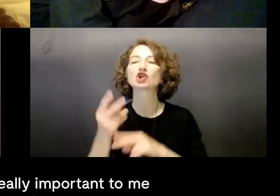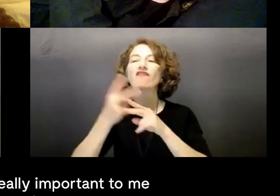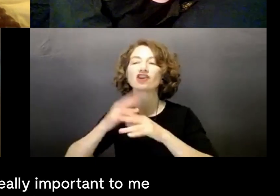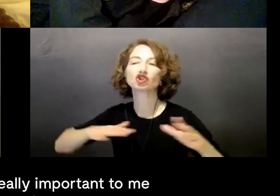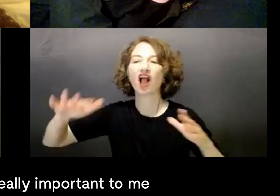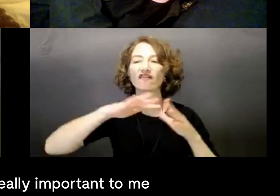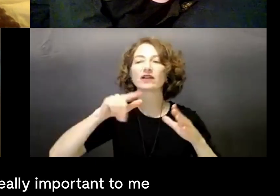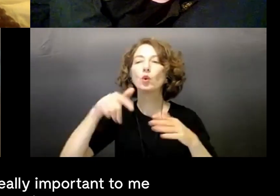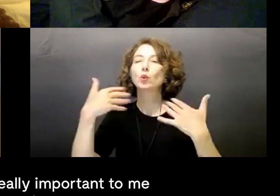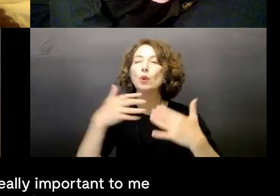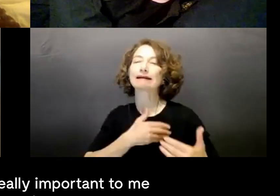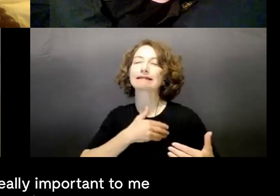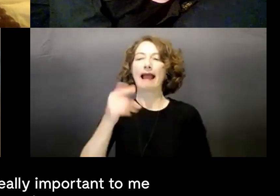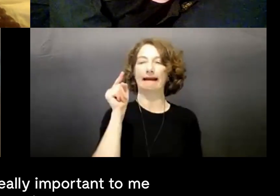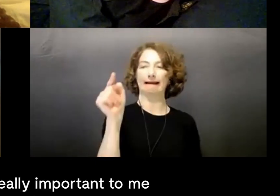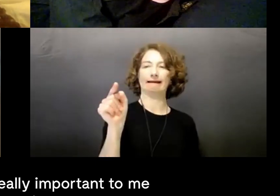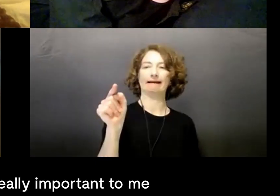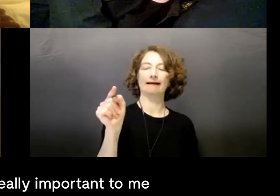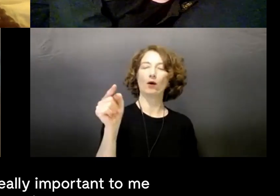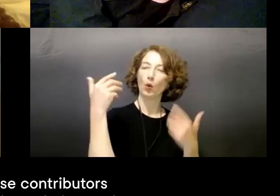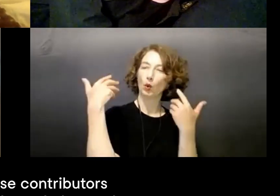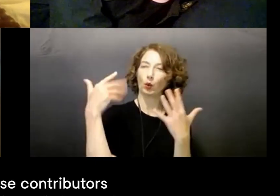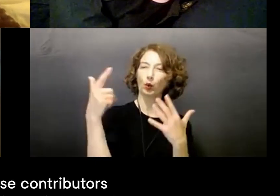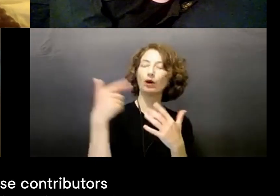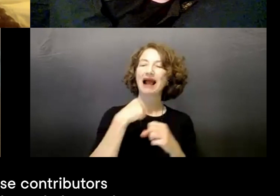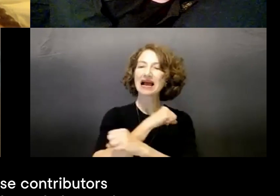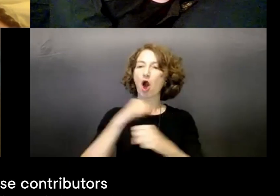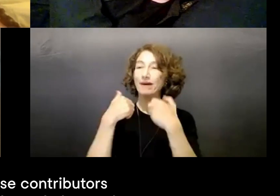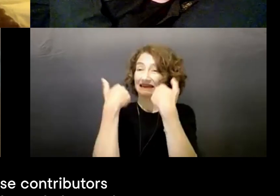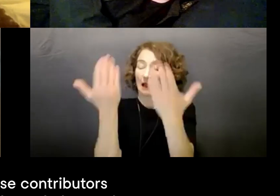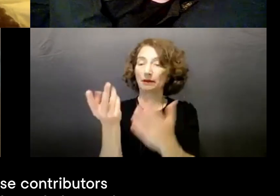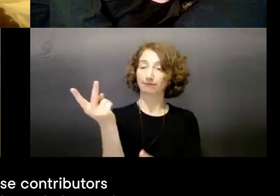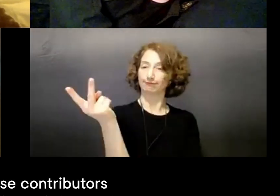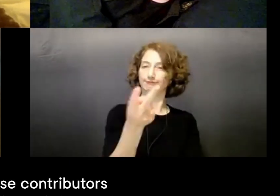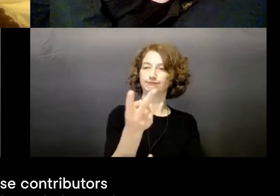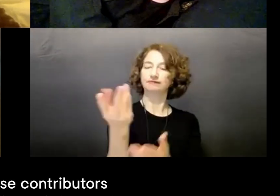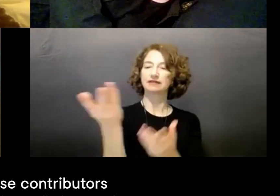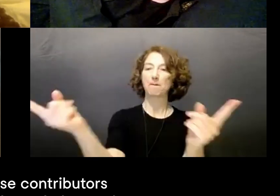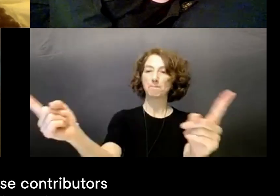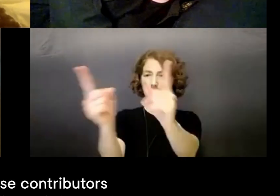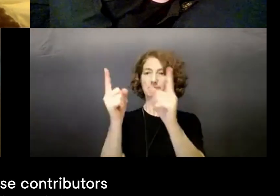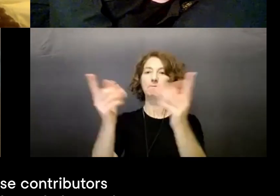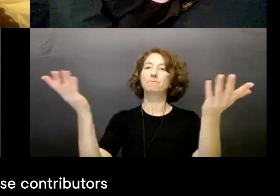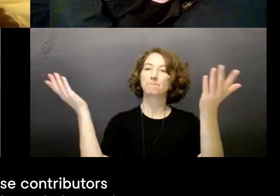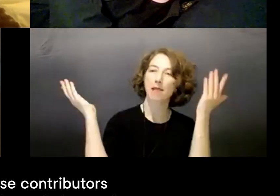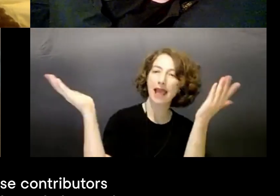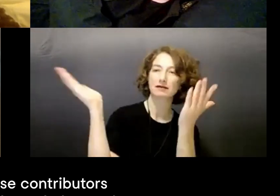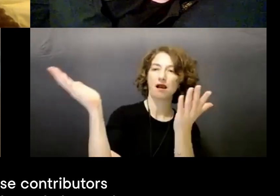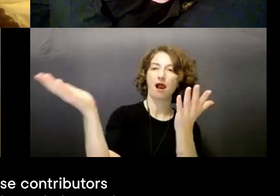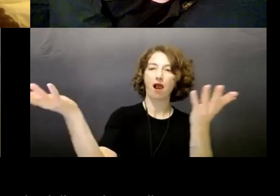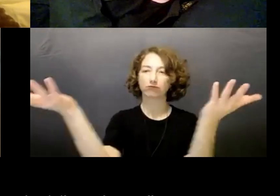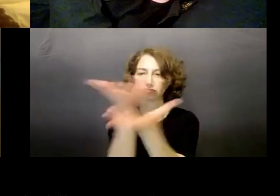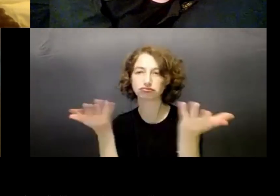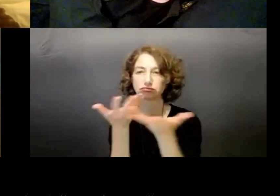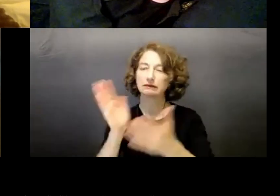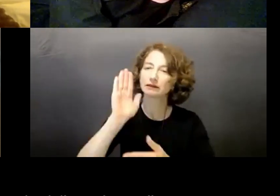and that is really important to me, that we make a space for these contributors to speak about their